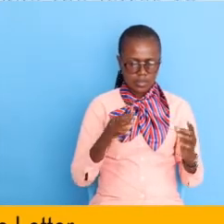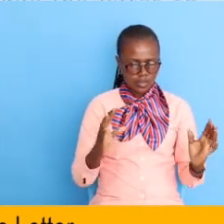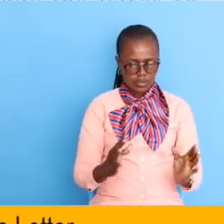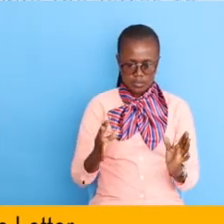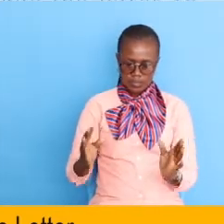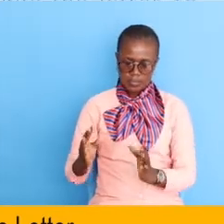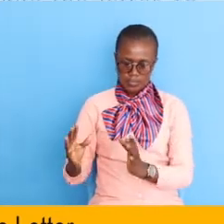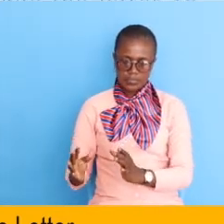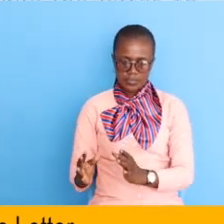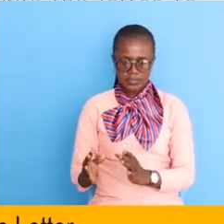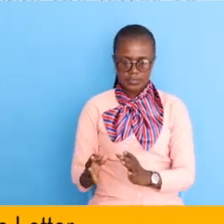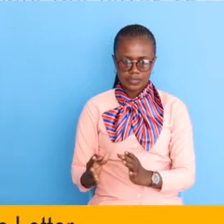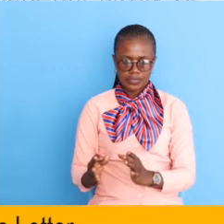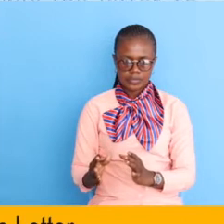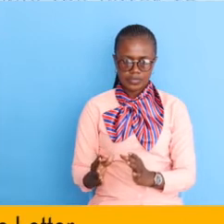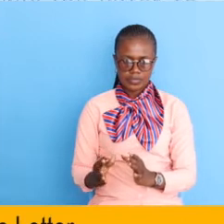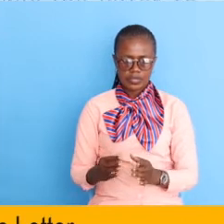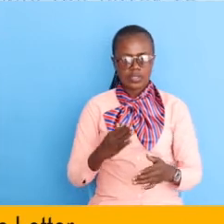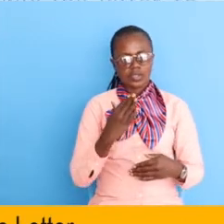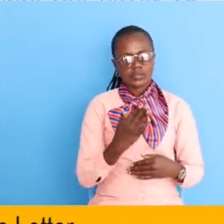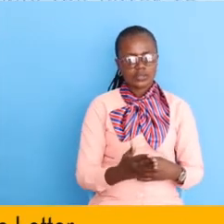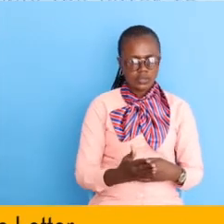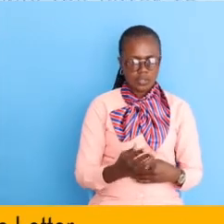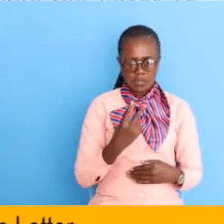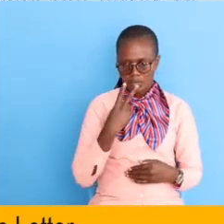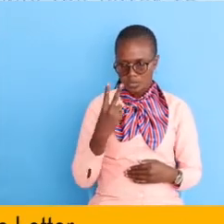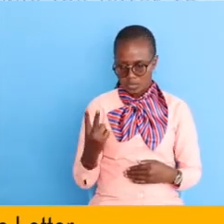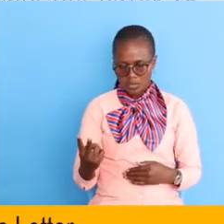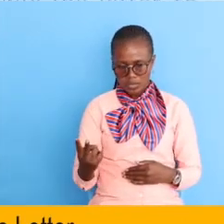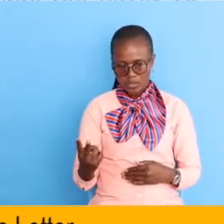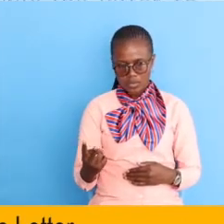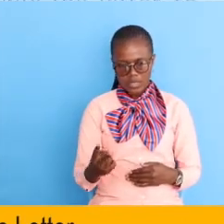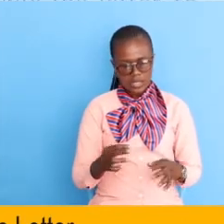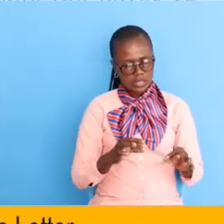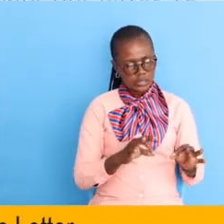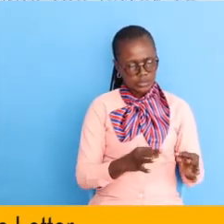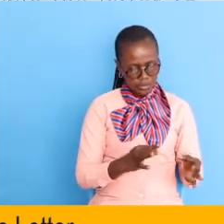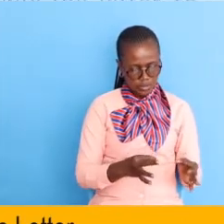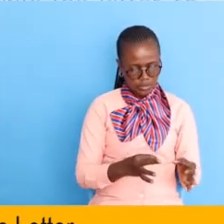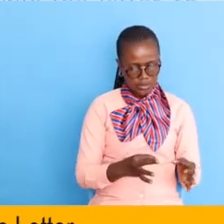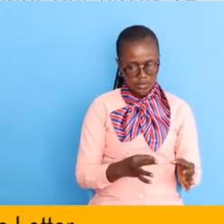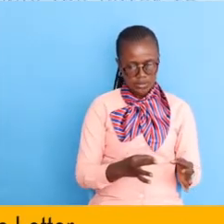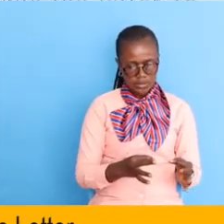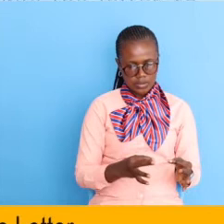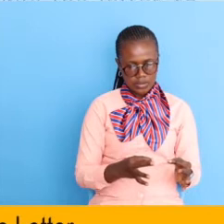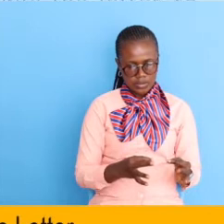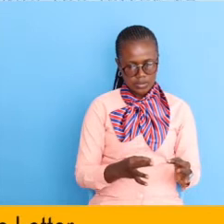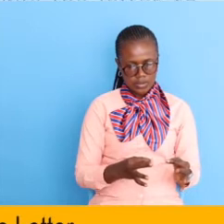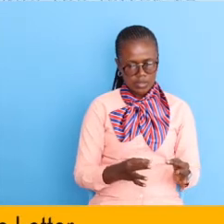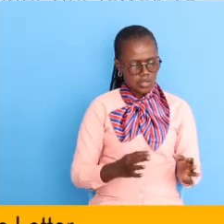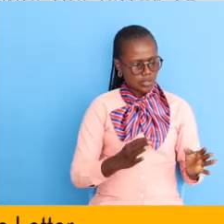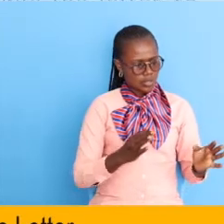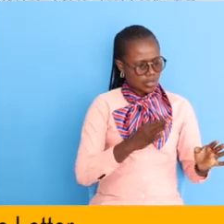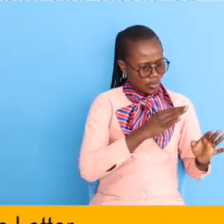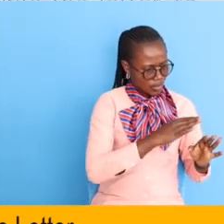organized, and we have again seen the way how you can extract the information as you are